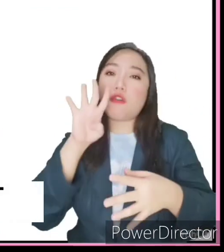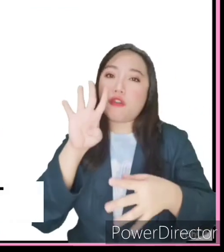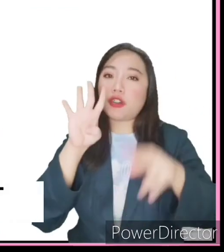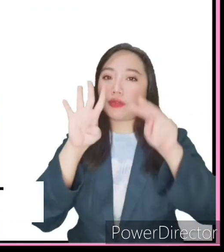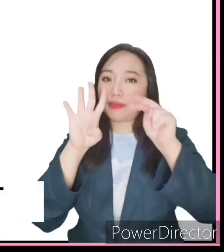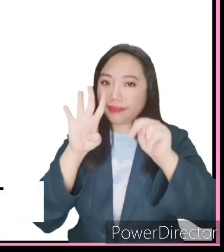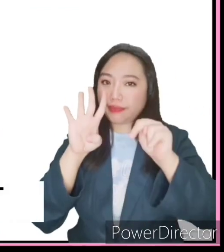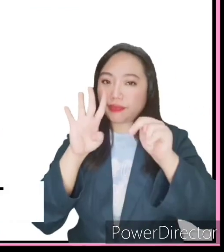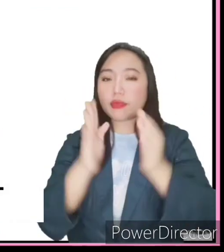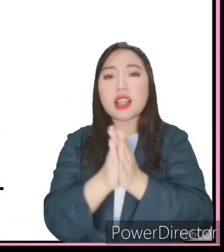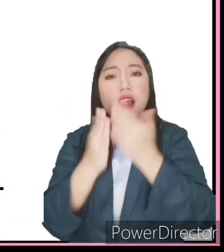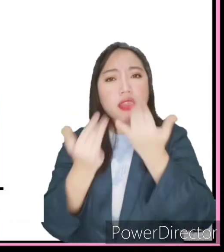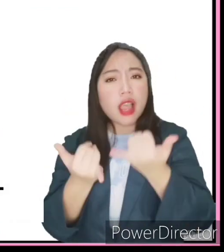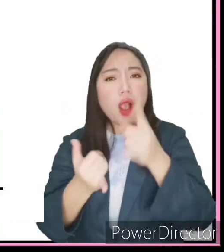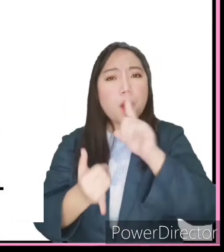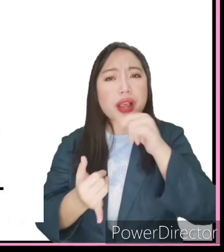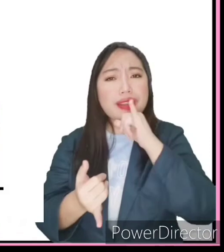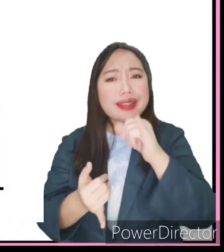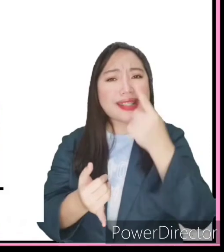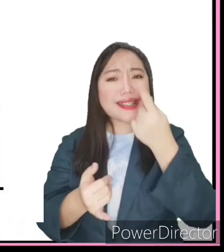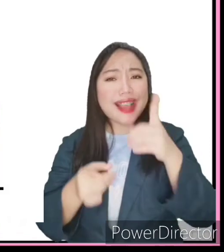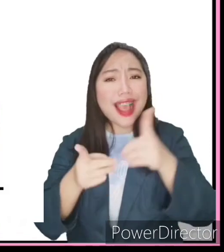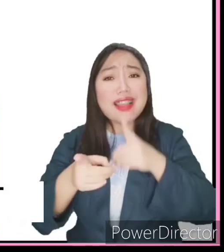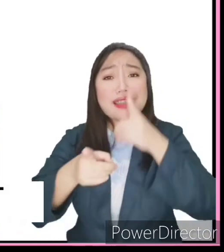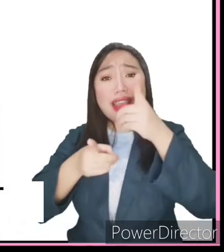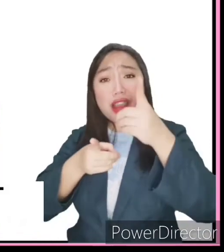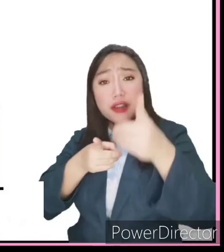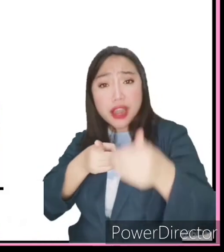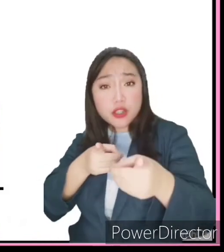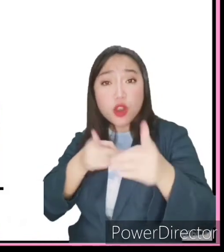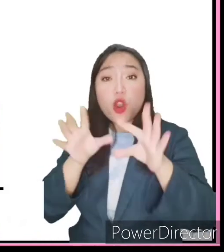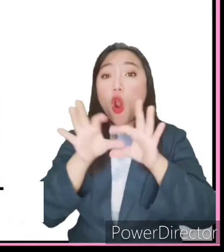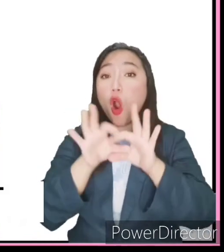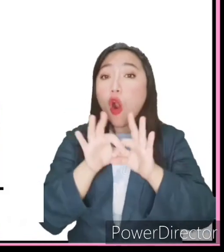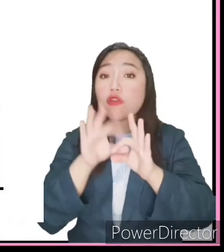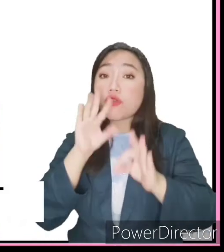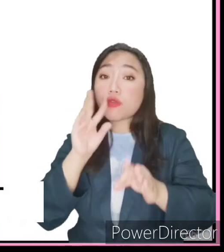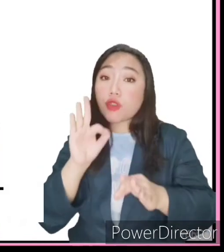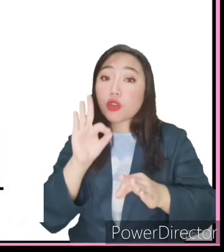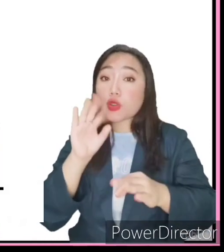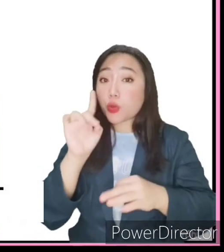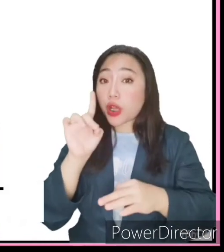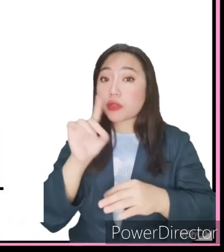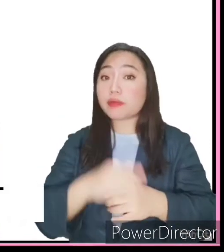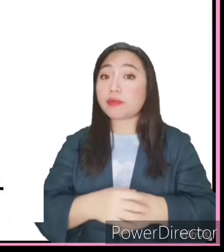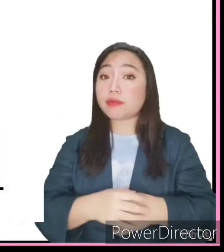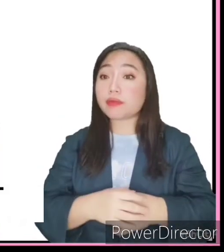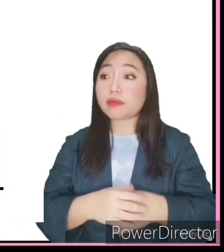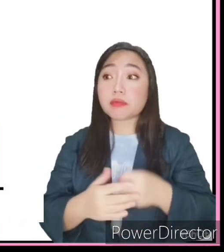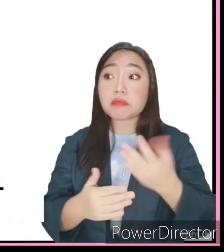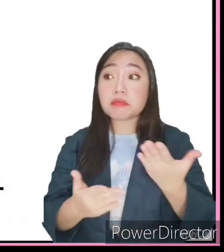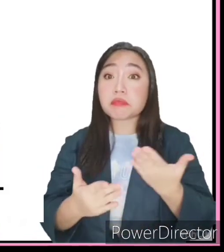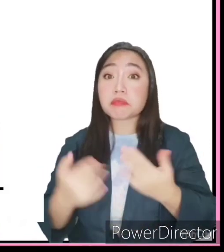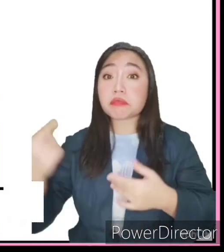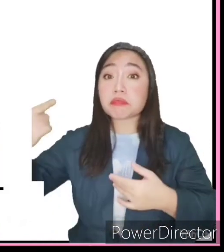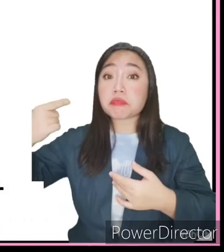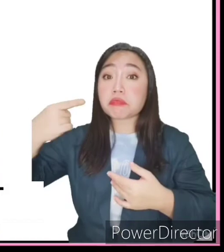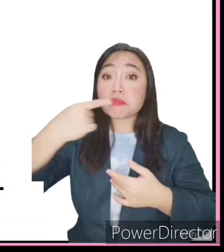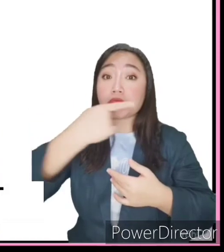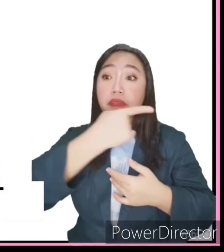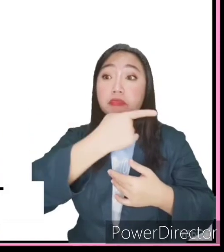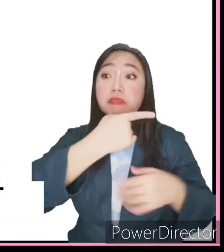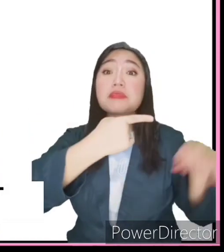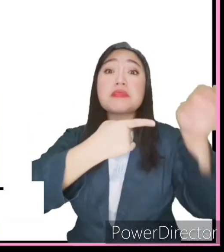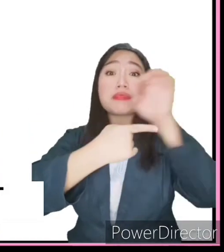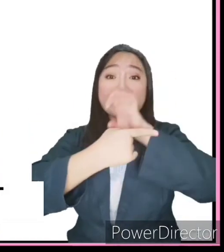magnitude? It's 4 Newton. Now, what is the direction of force 1? Where is it